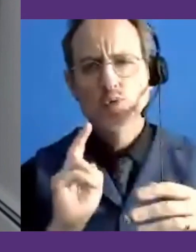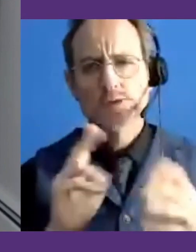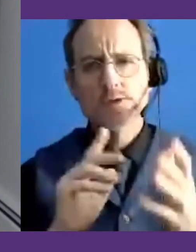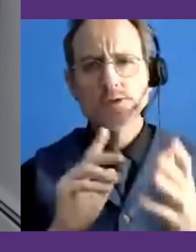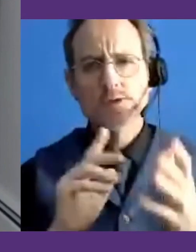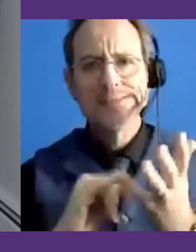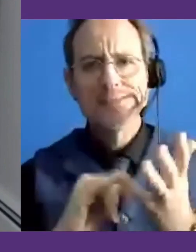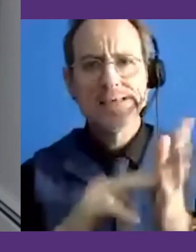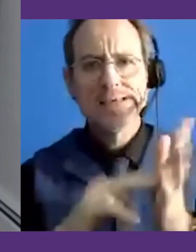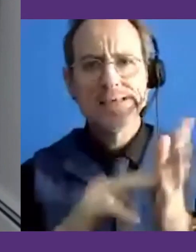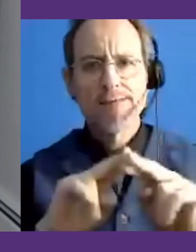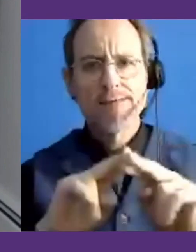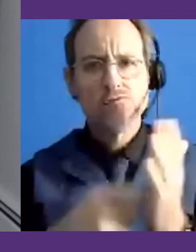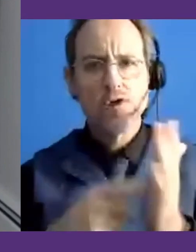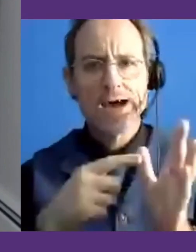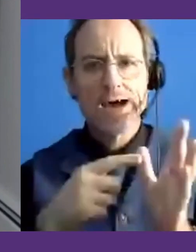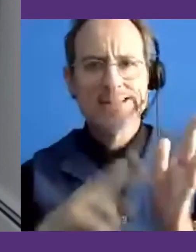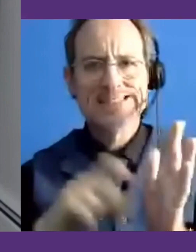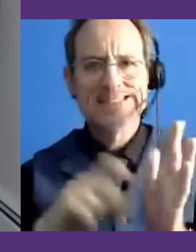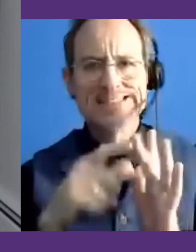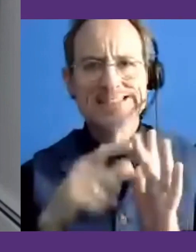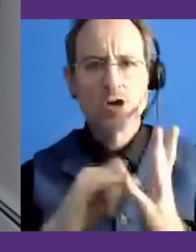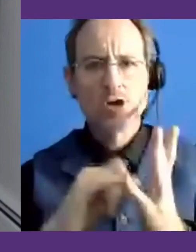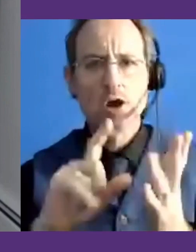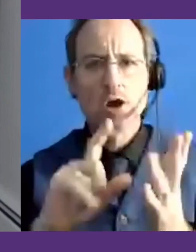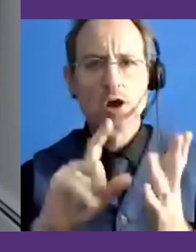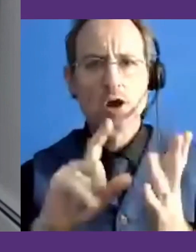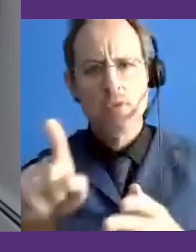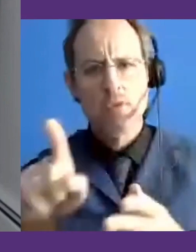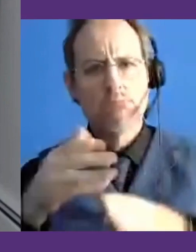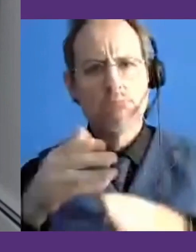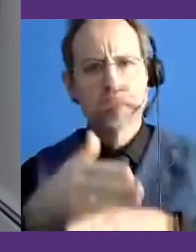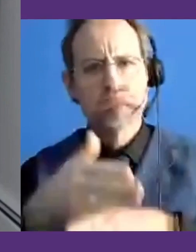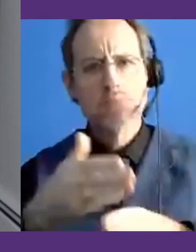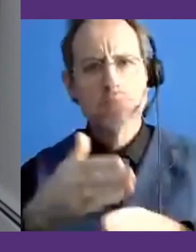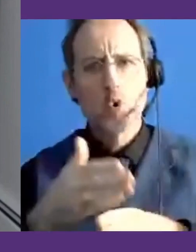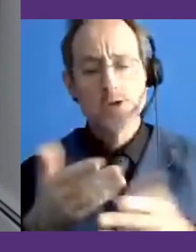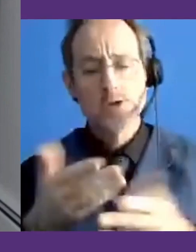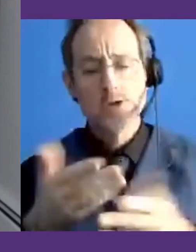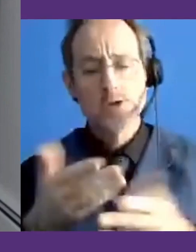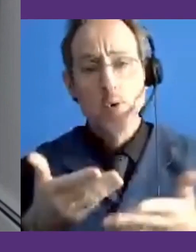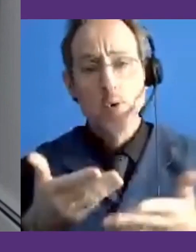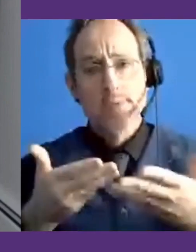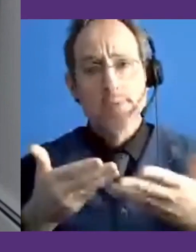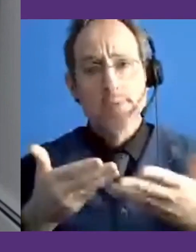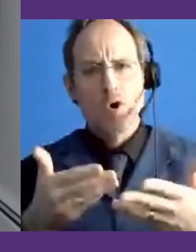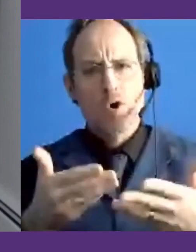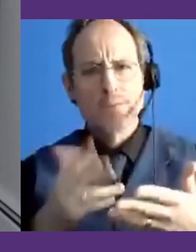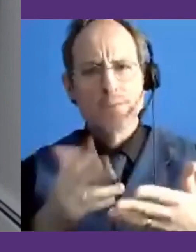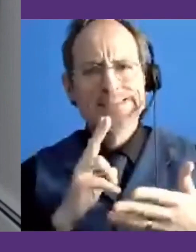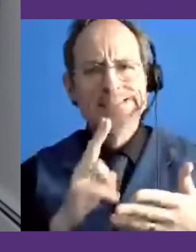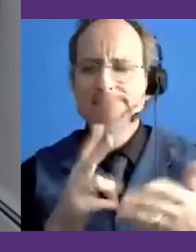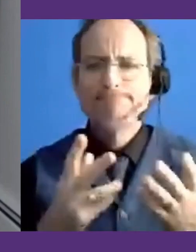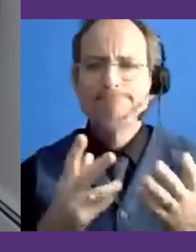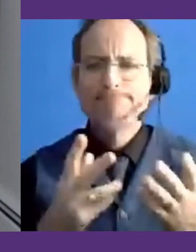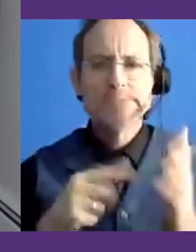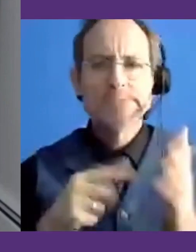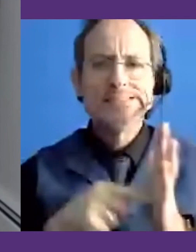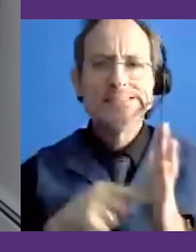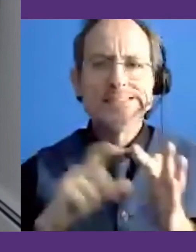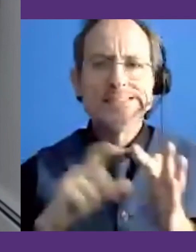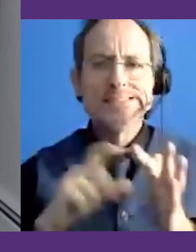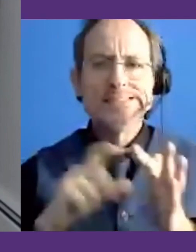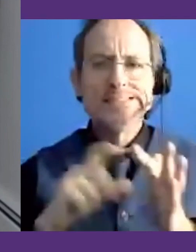think there's a big push, obviously you see on the tech side, because I think of the openness of the